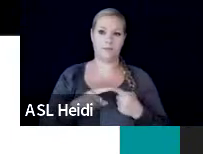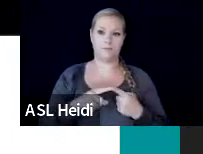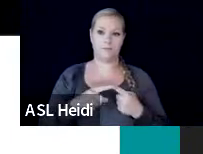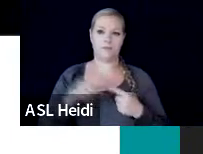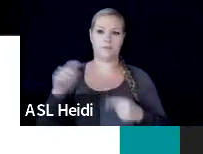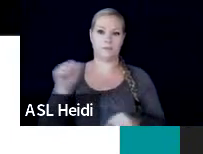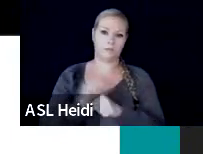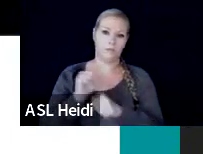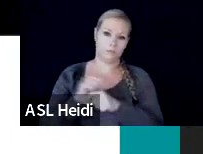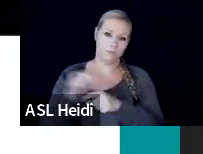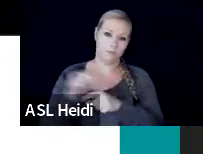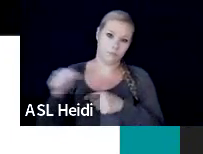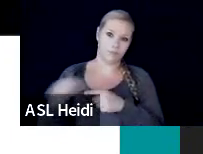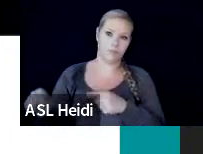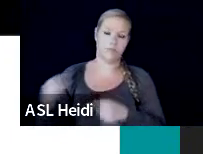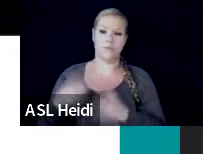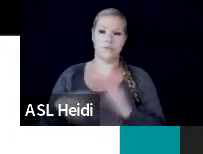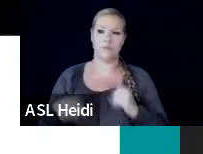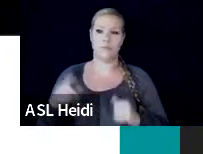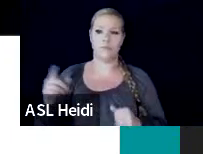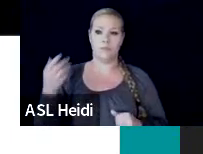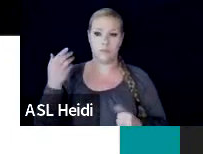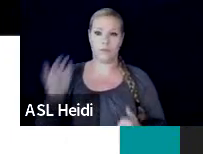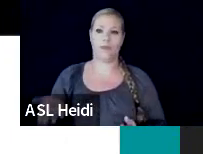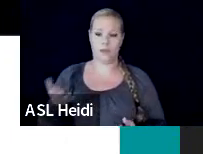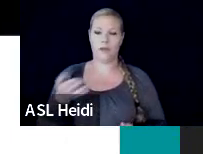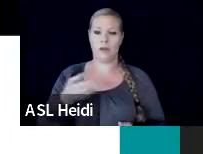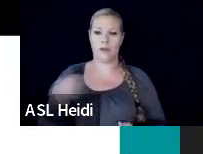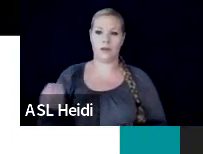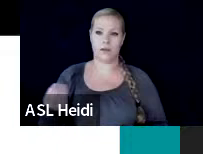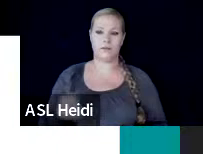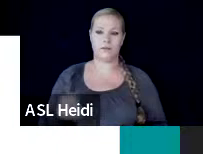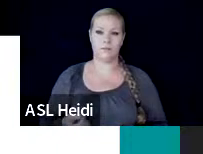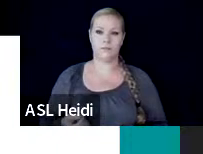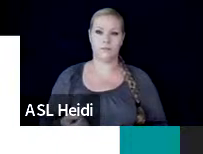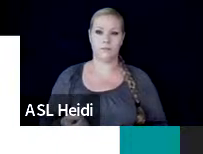that are there and